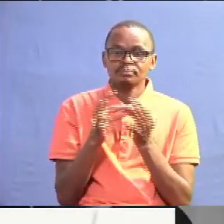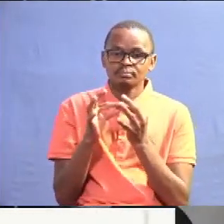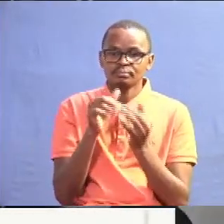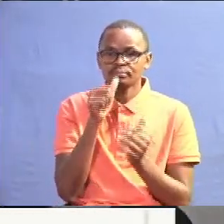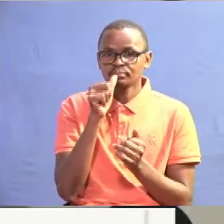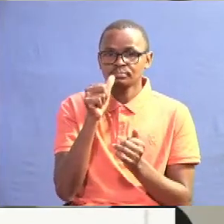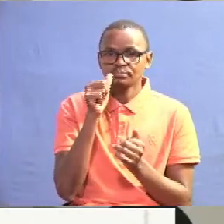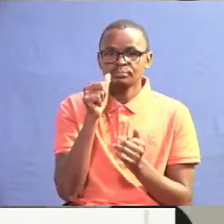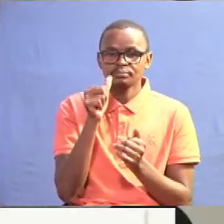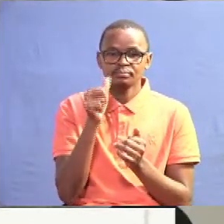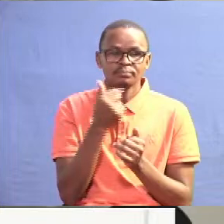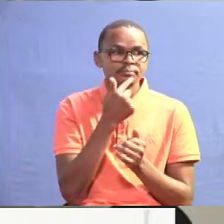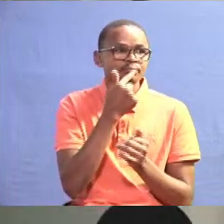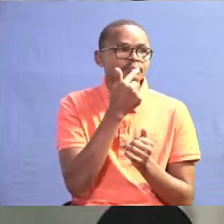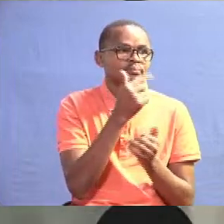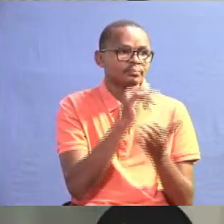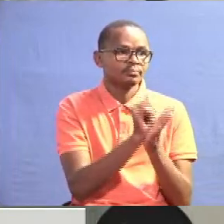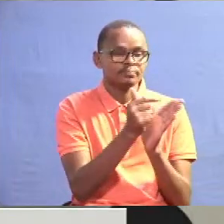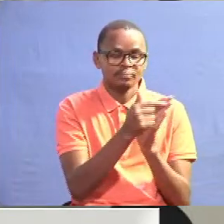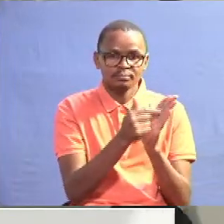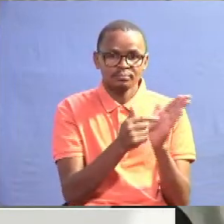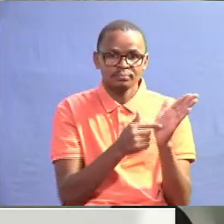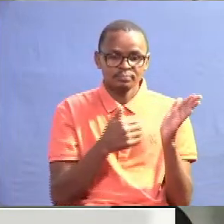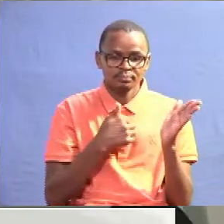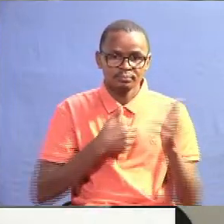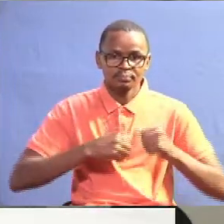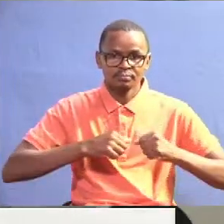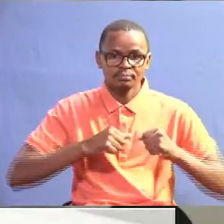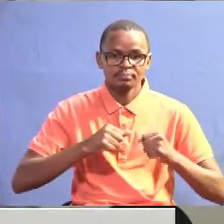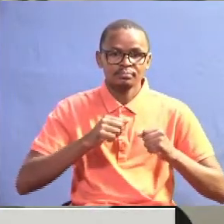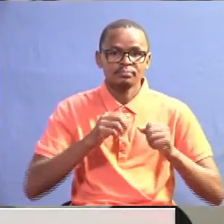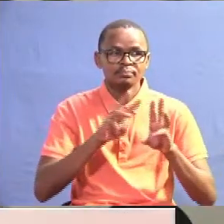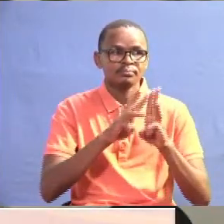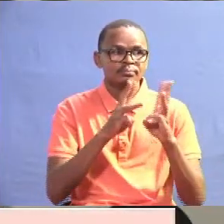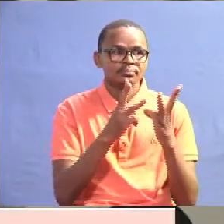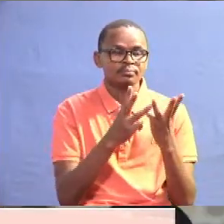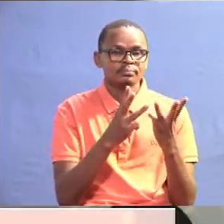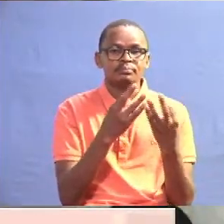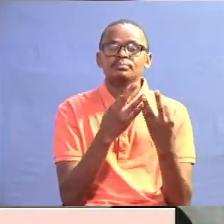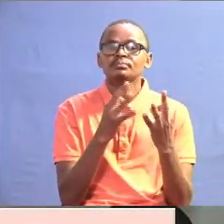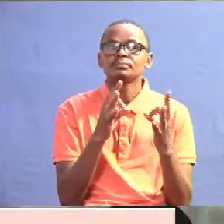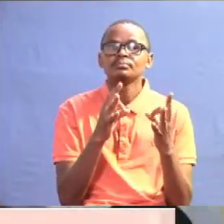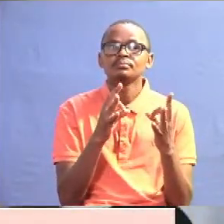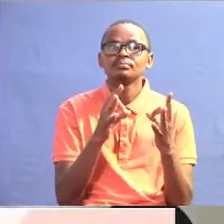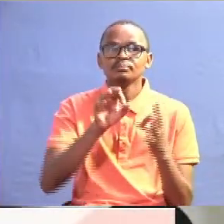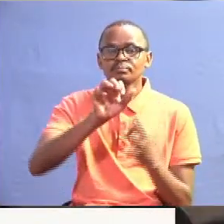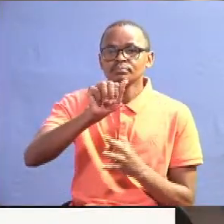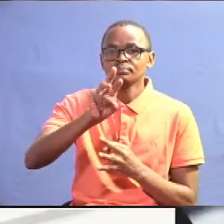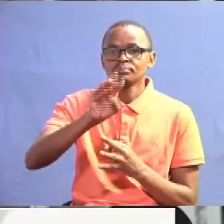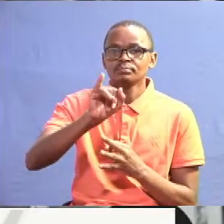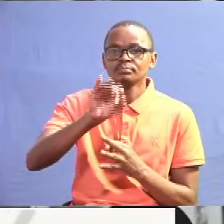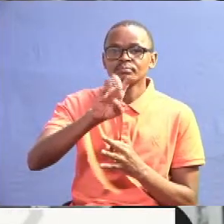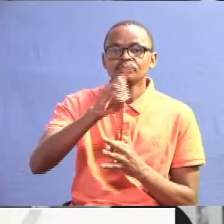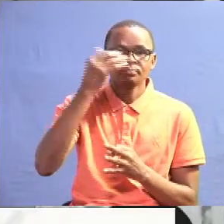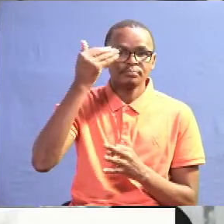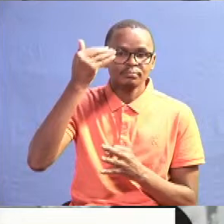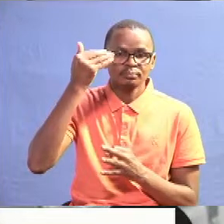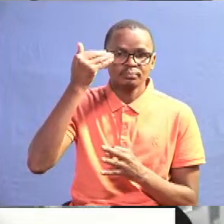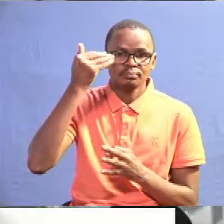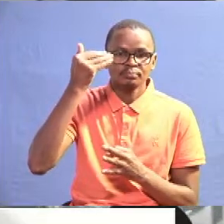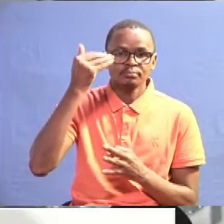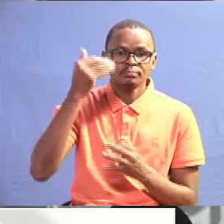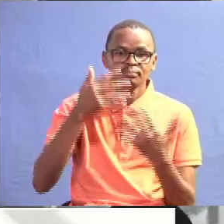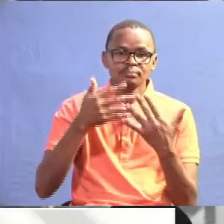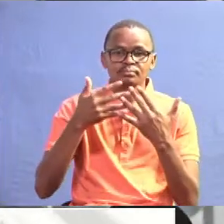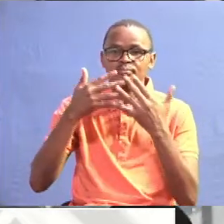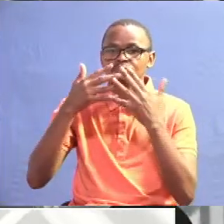British-Israeli citizen, said in a statement that she is the happiest person in the world to be free. Amit Susana is a former hostage who was